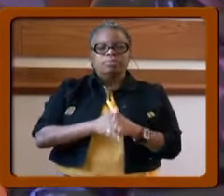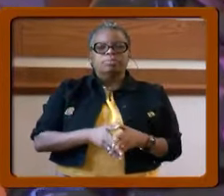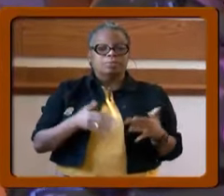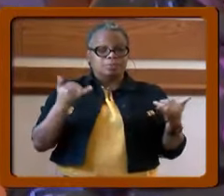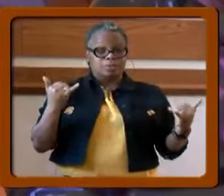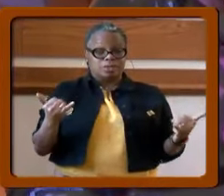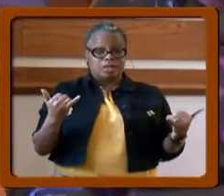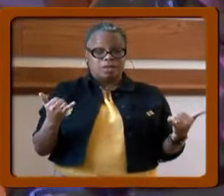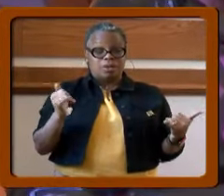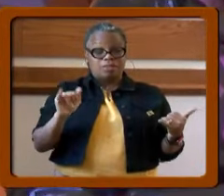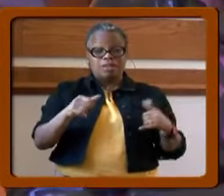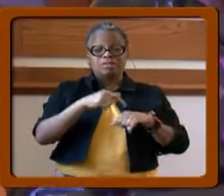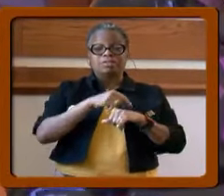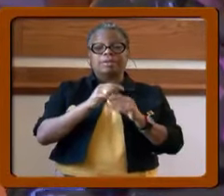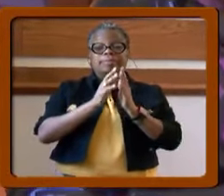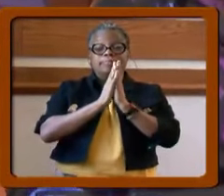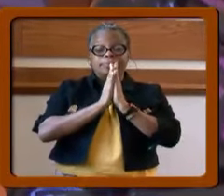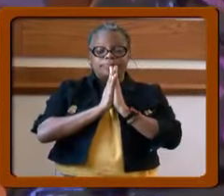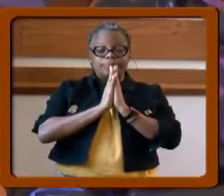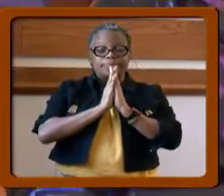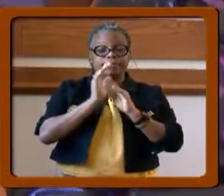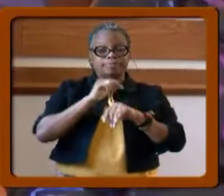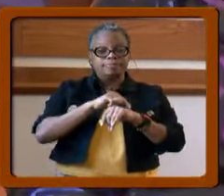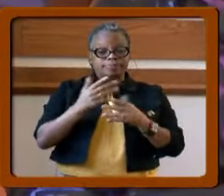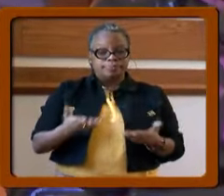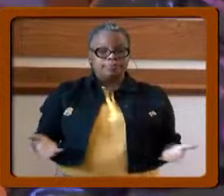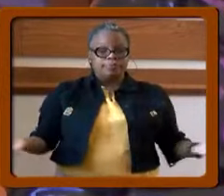It's prayer time in the life of the church.